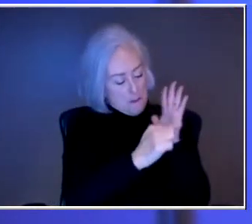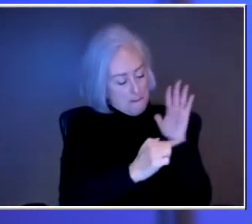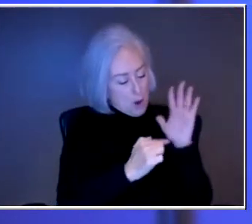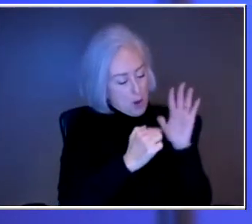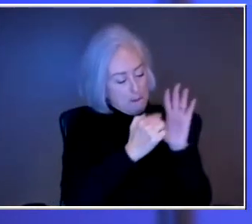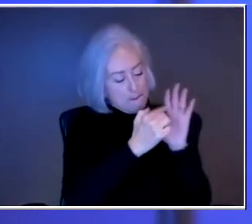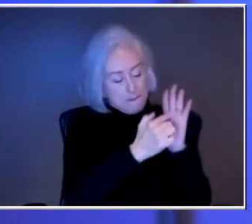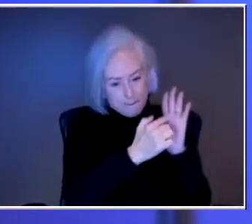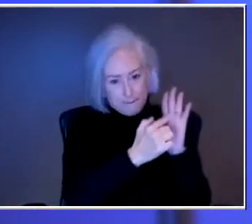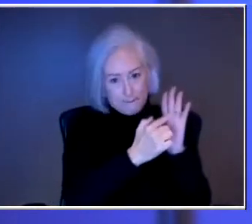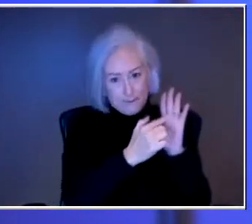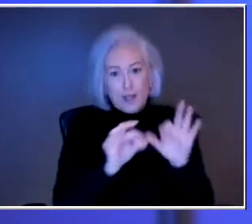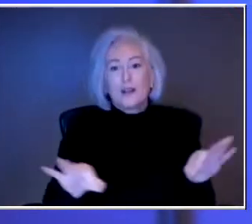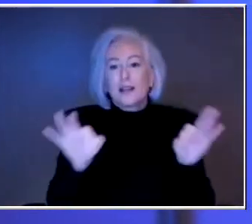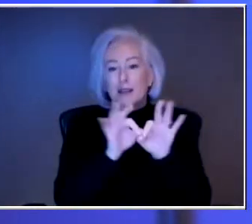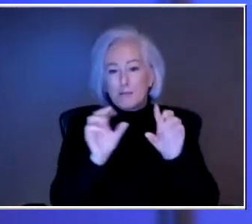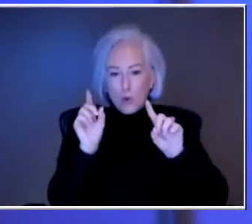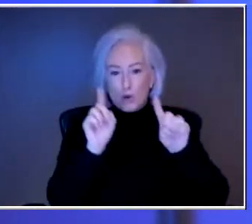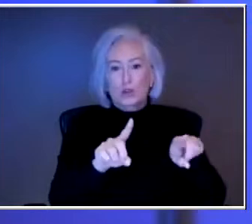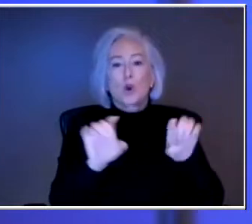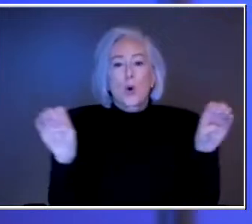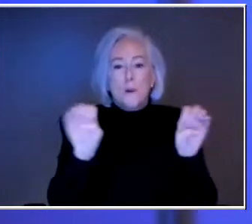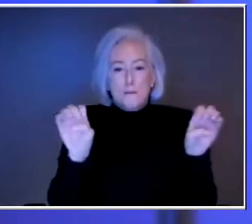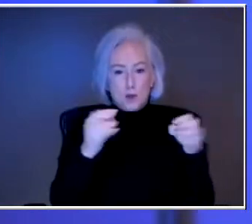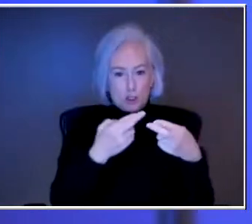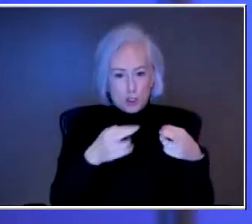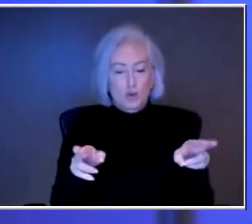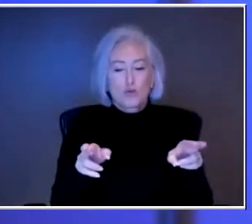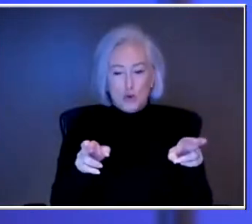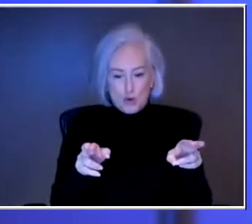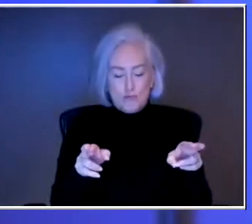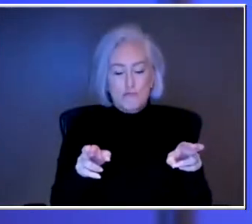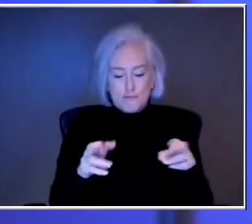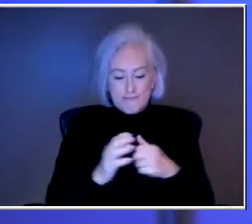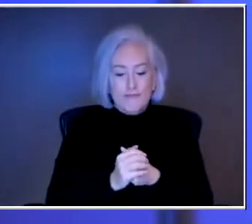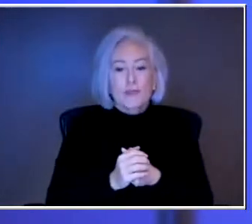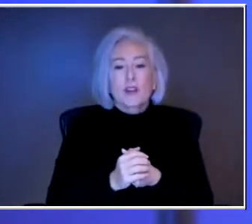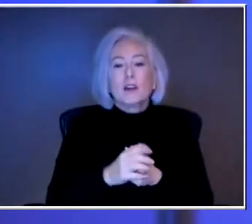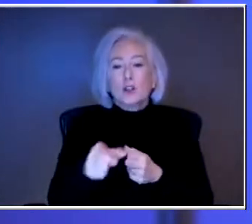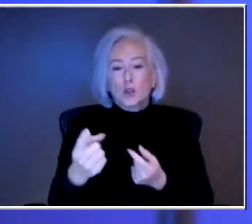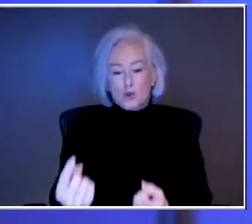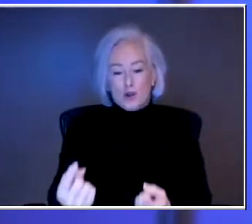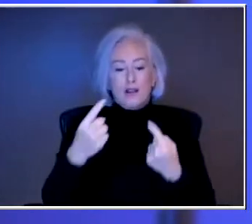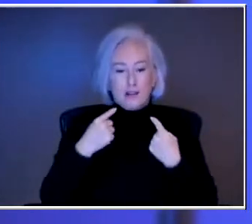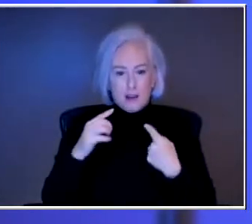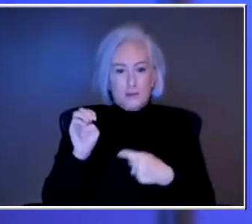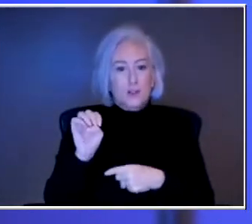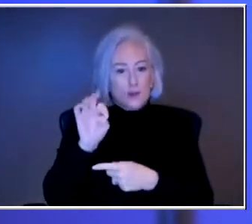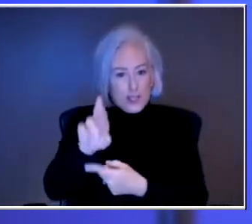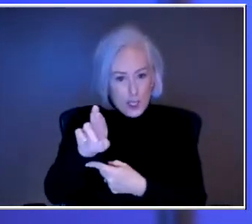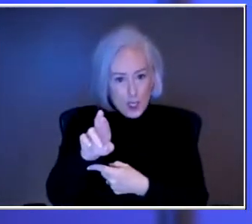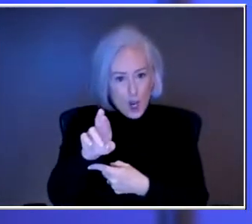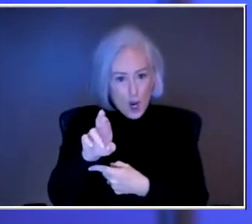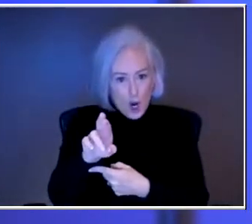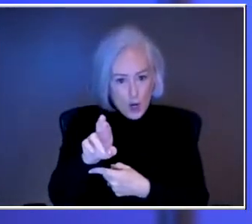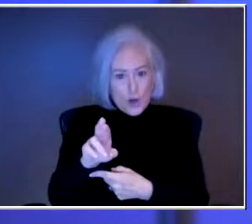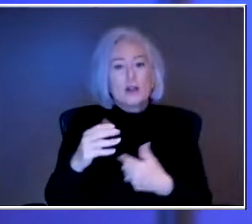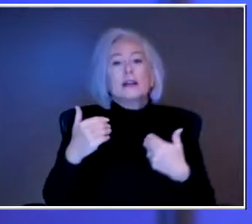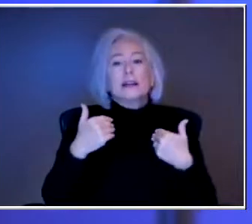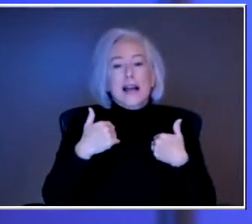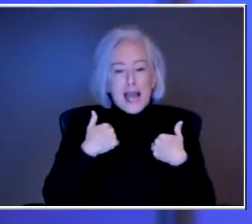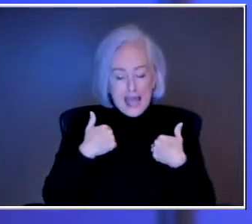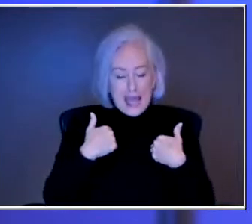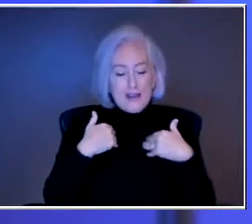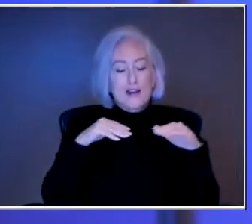to seek medical care. So definitely you can come into our ED and you'll have access to 24-hour access